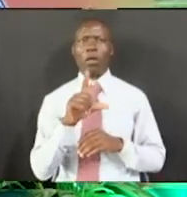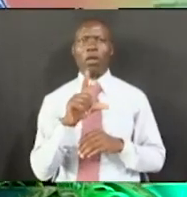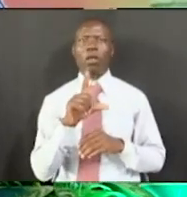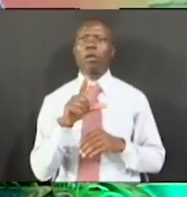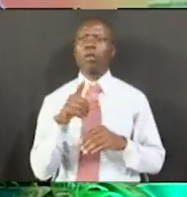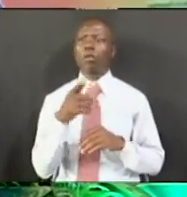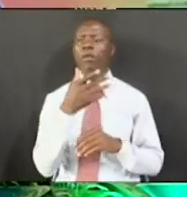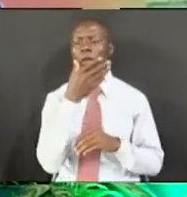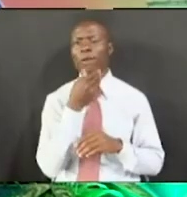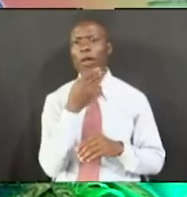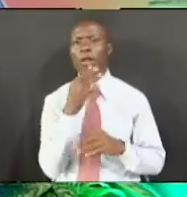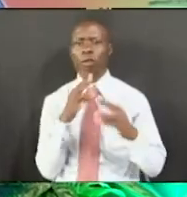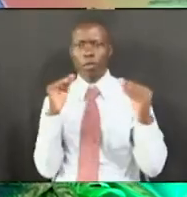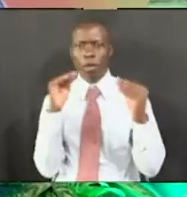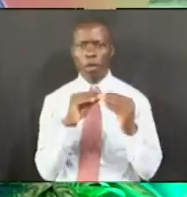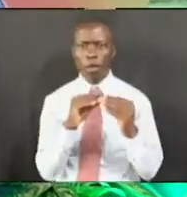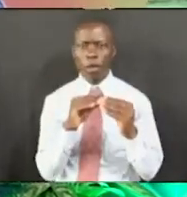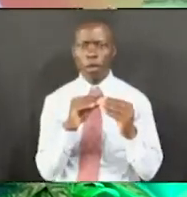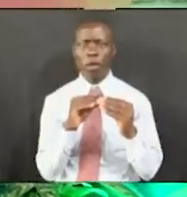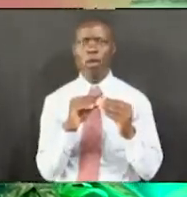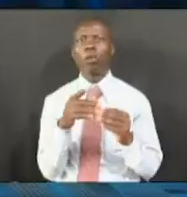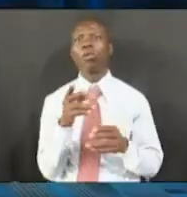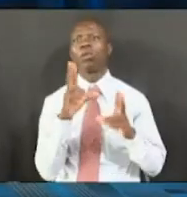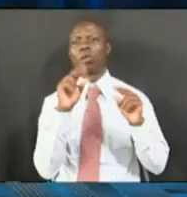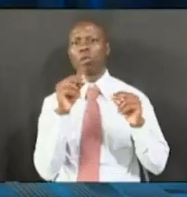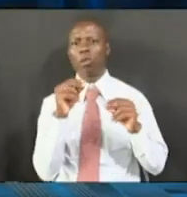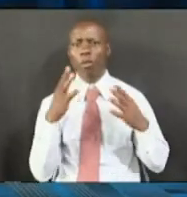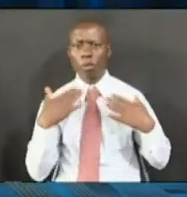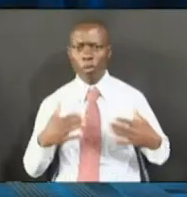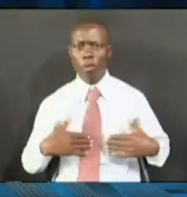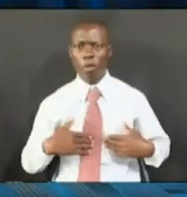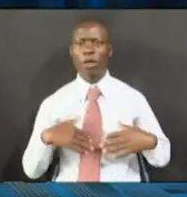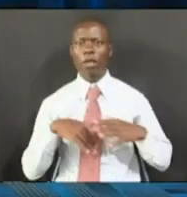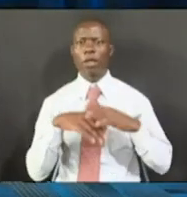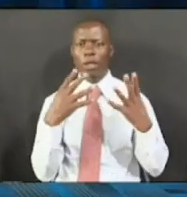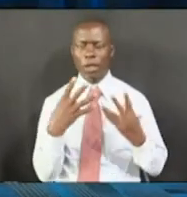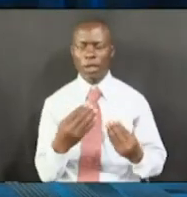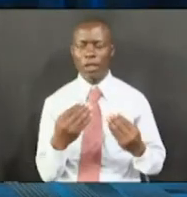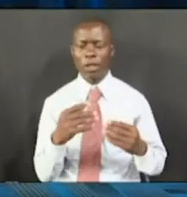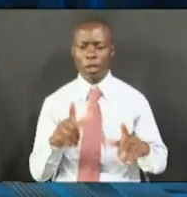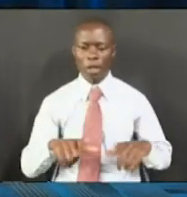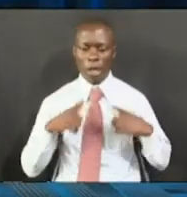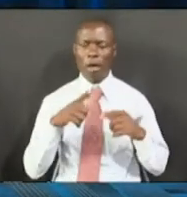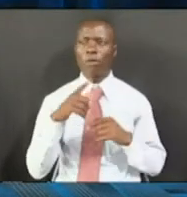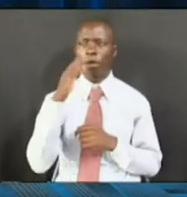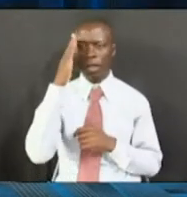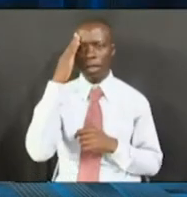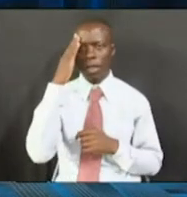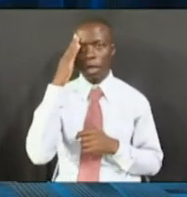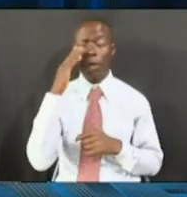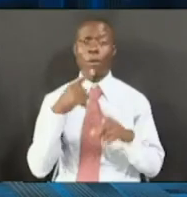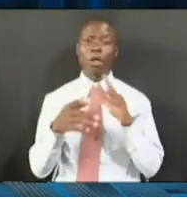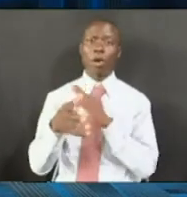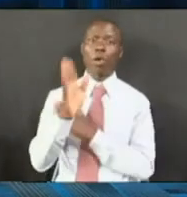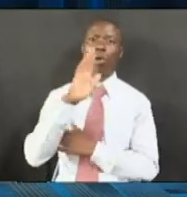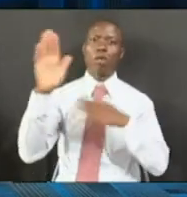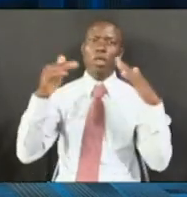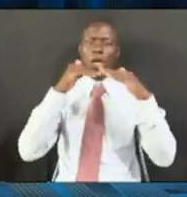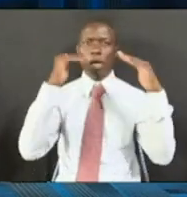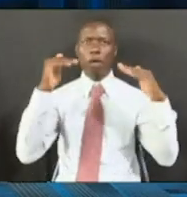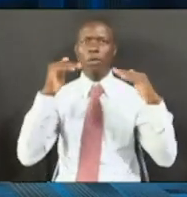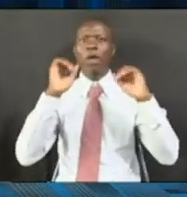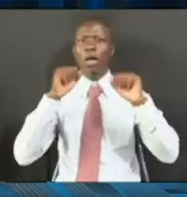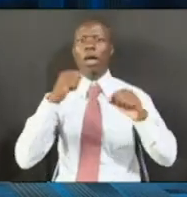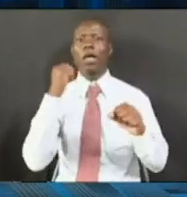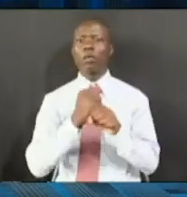was committed. Shamgar was a nobody in the history of Israelites. But there's a God in heaven who can turn